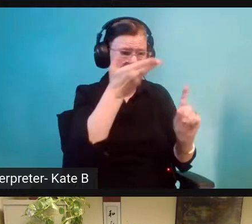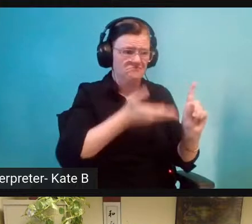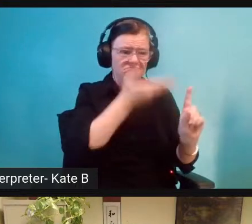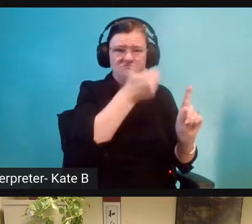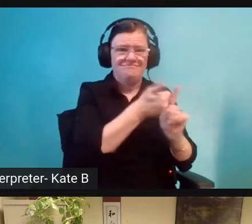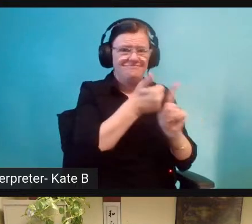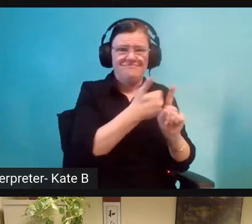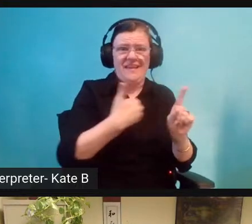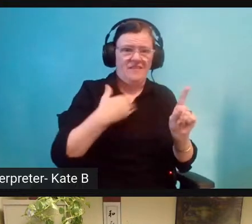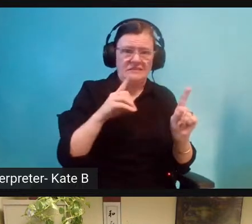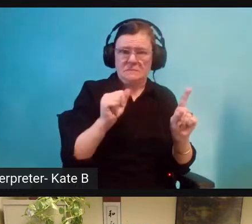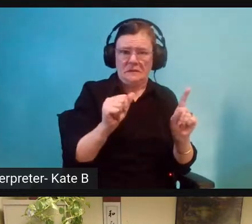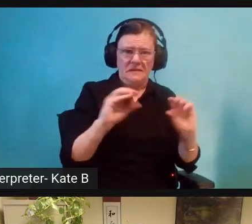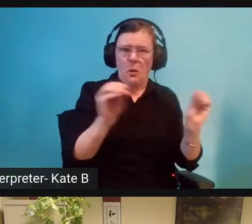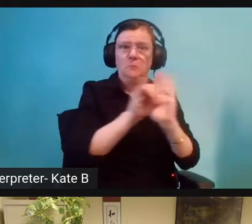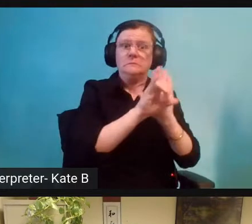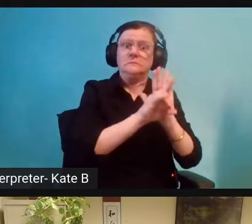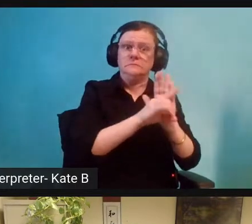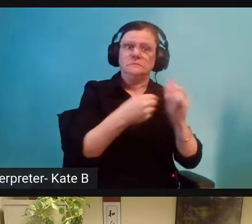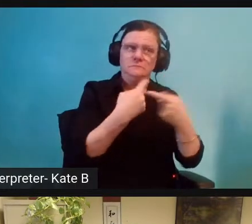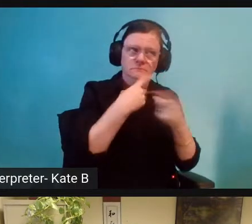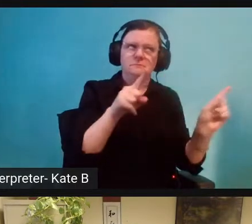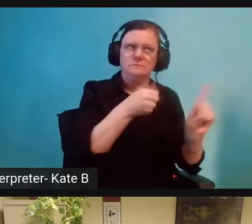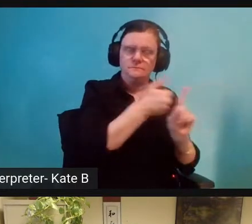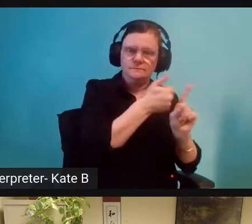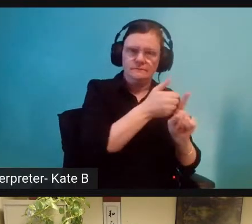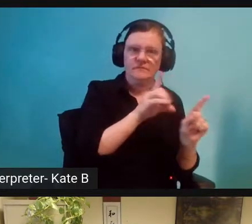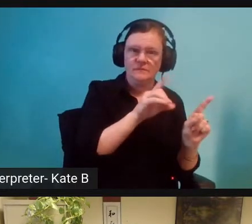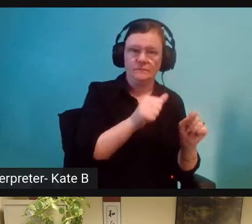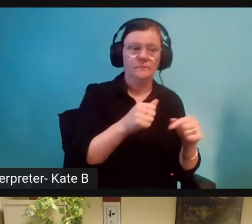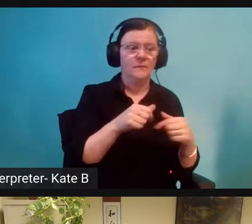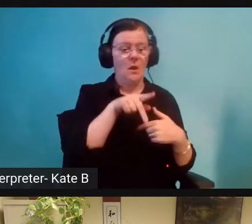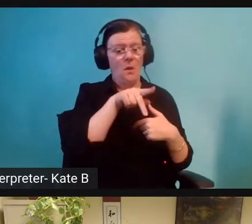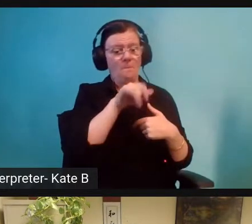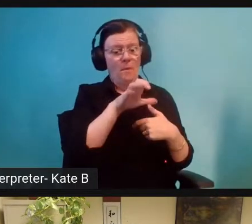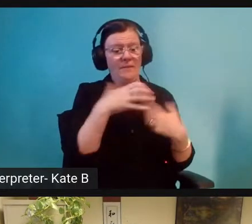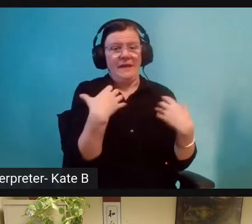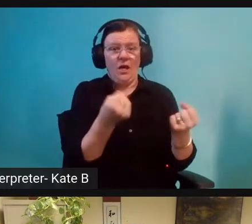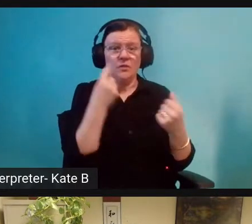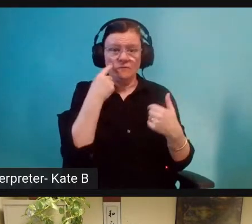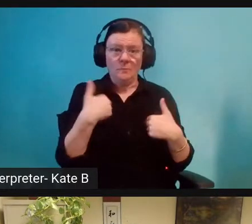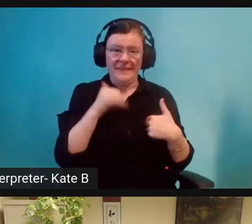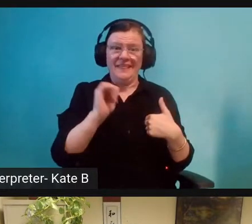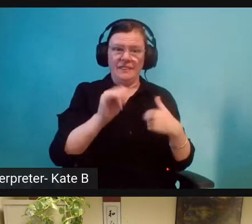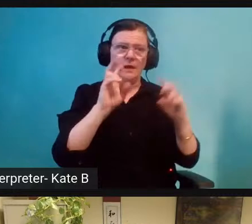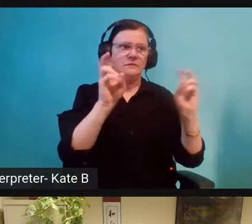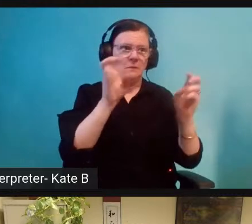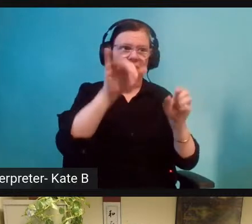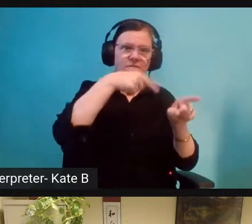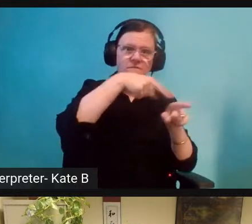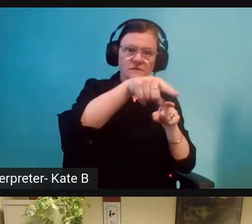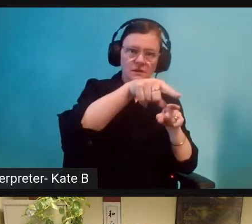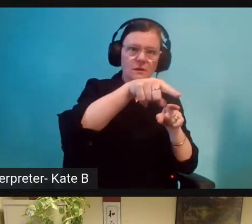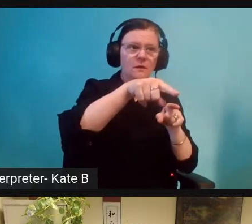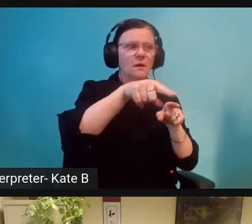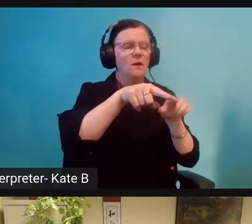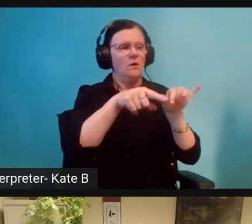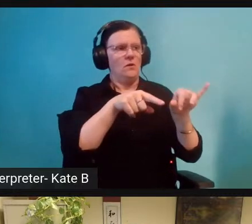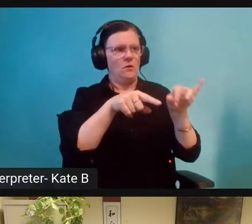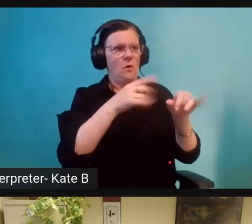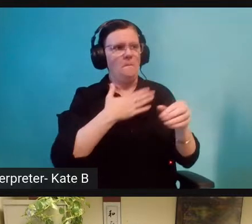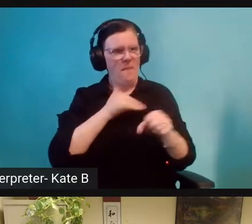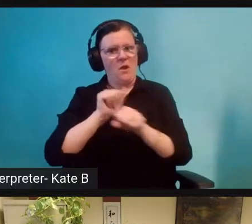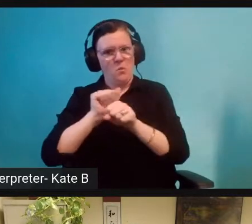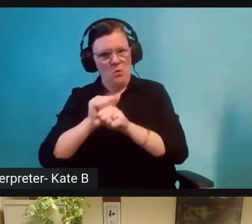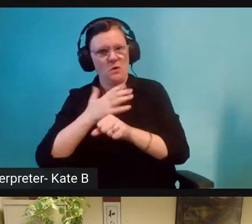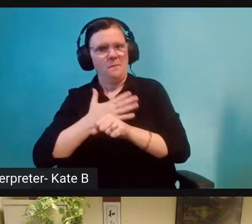having disabilities. And public health for me really legitimized the work that I was